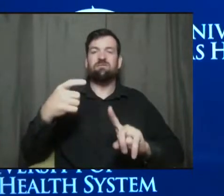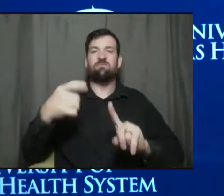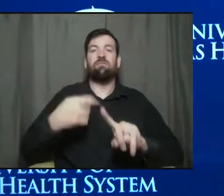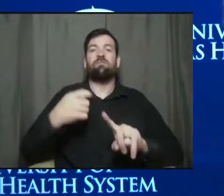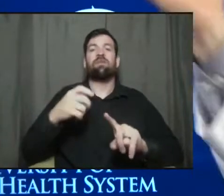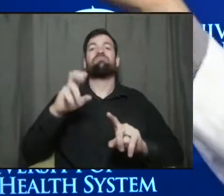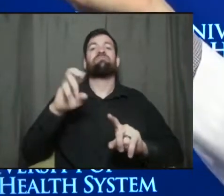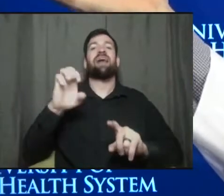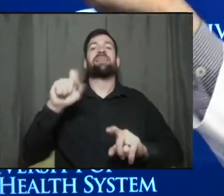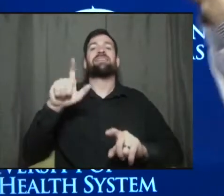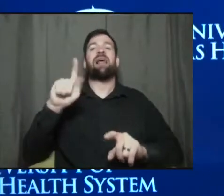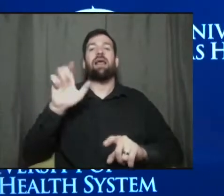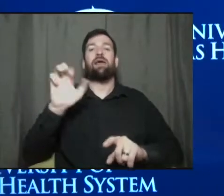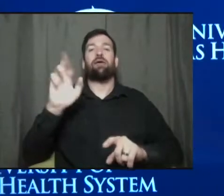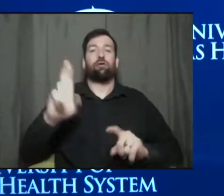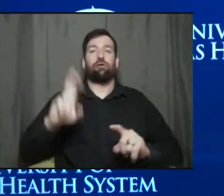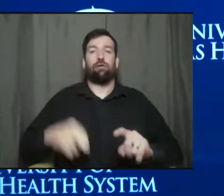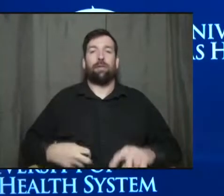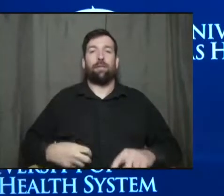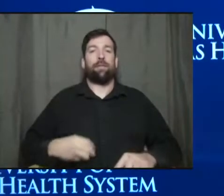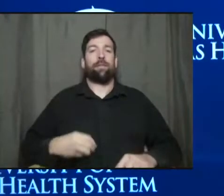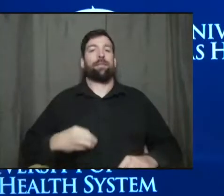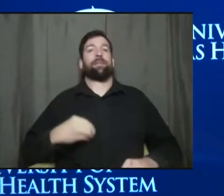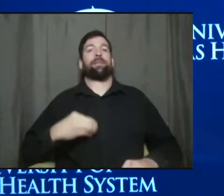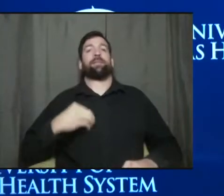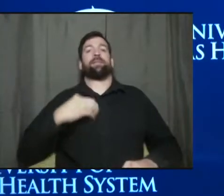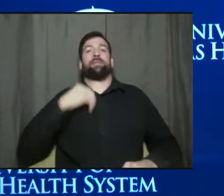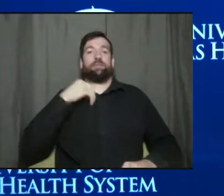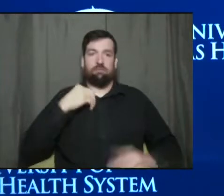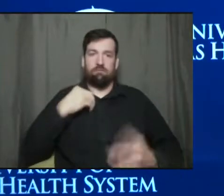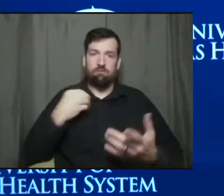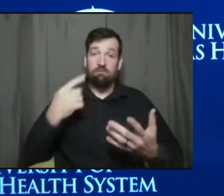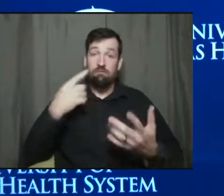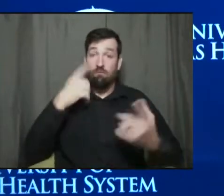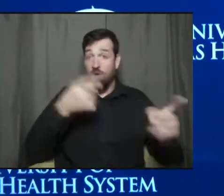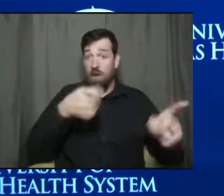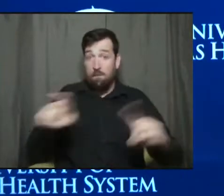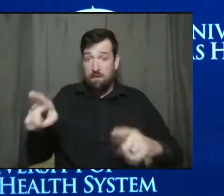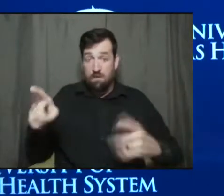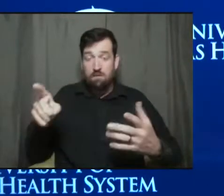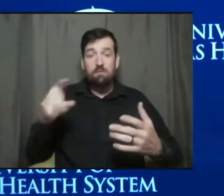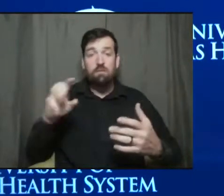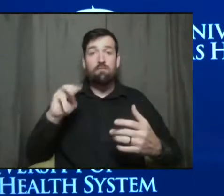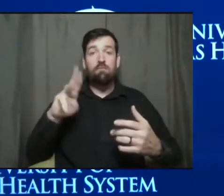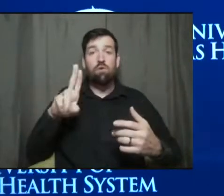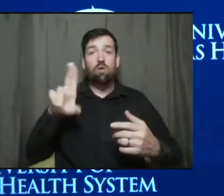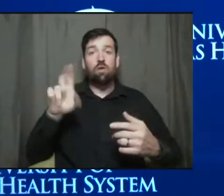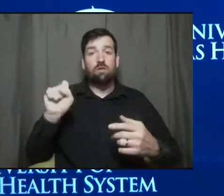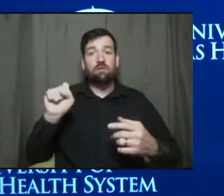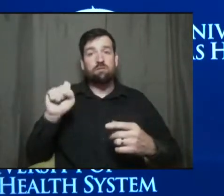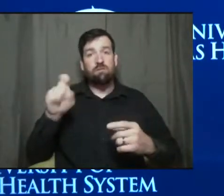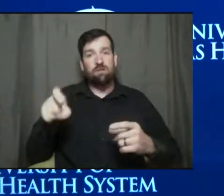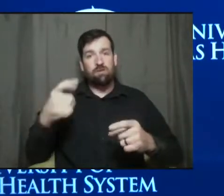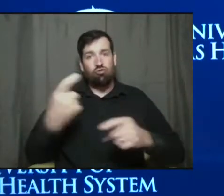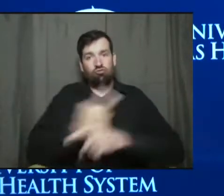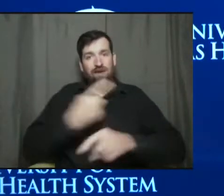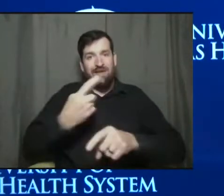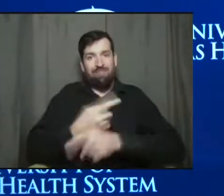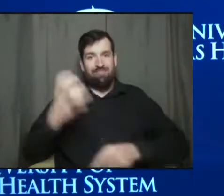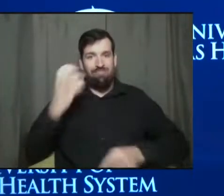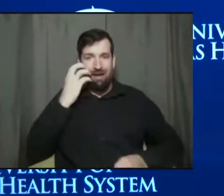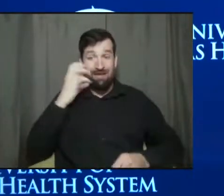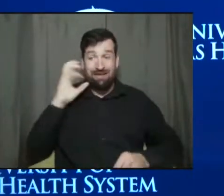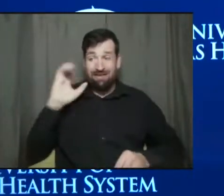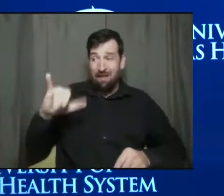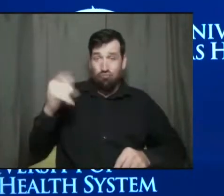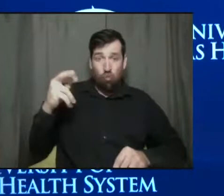or just the escalator. It pushes the mucus up, but in order for that to happen, the mucus has to be the right consistency. And that little protein you just saw,